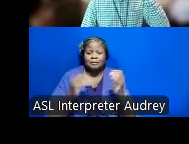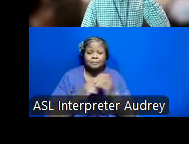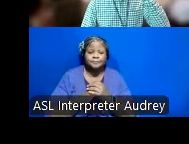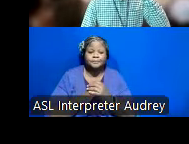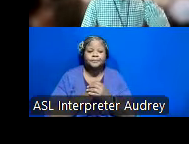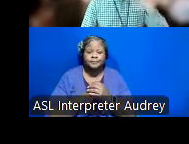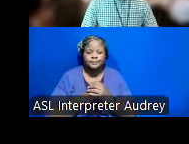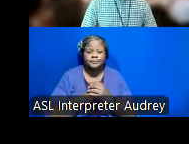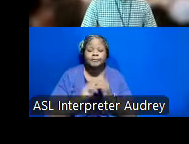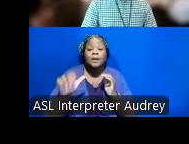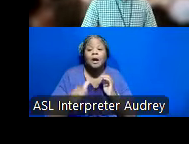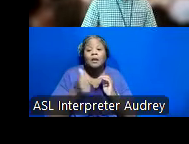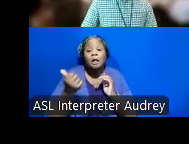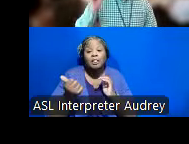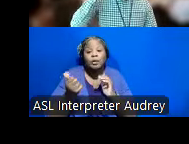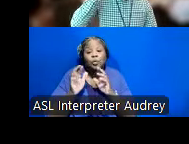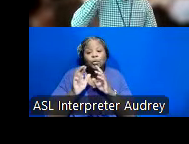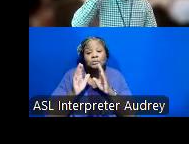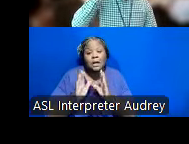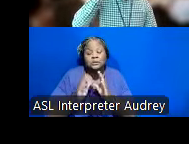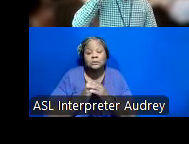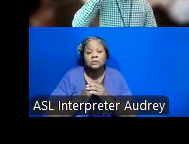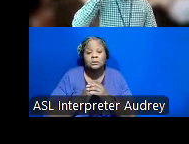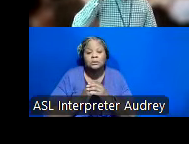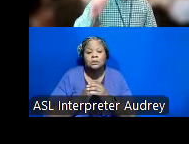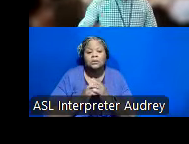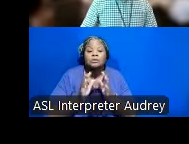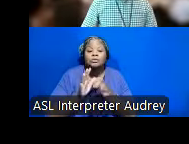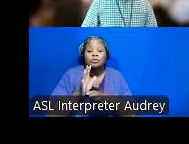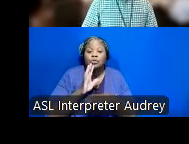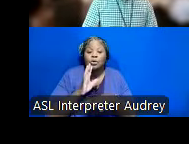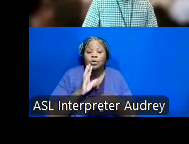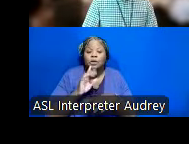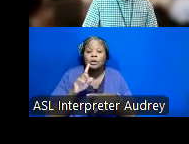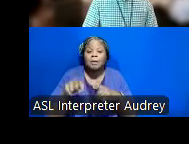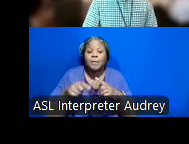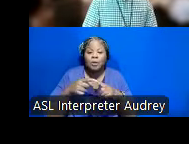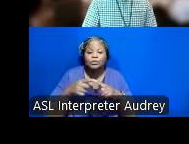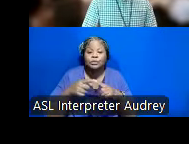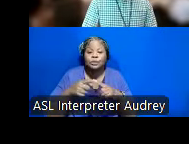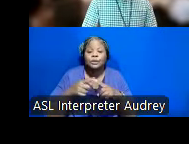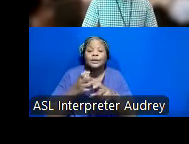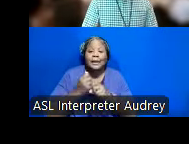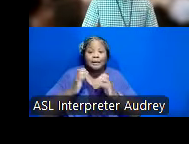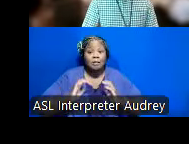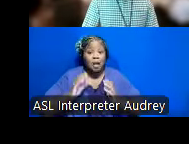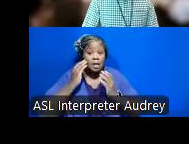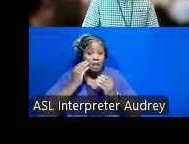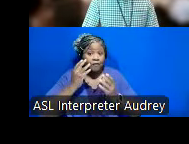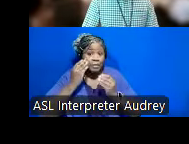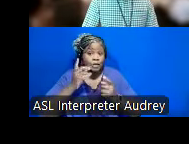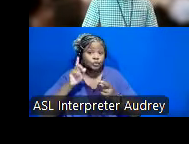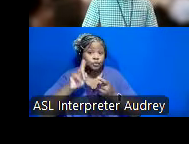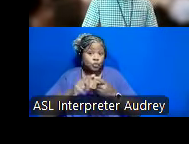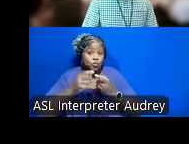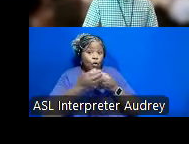Next. And another respondent speaking to trying to get client information into a field office